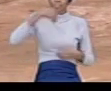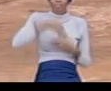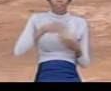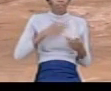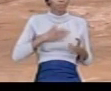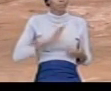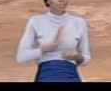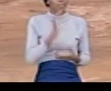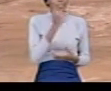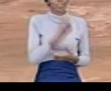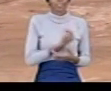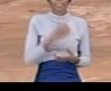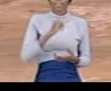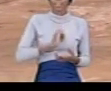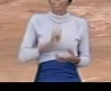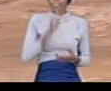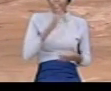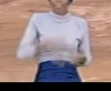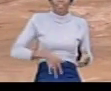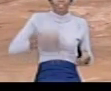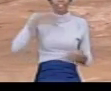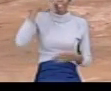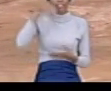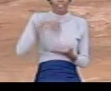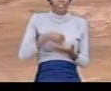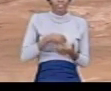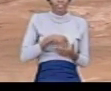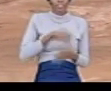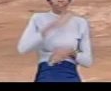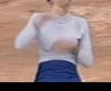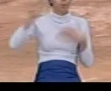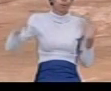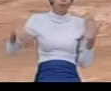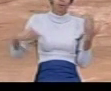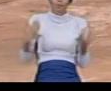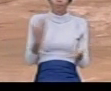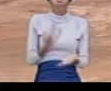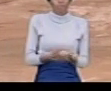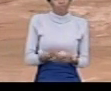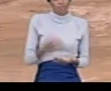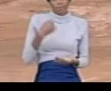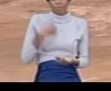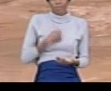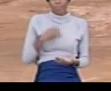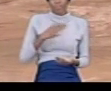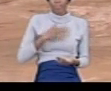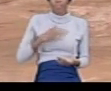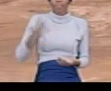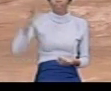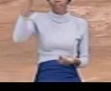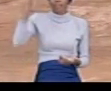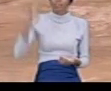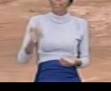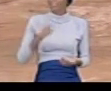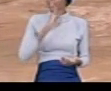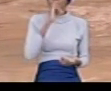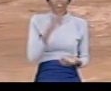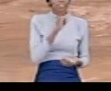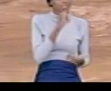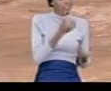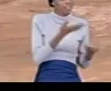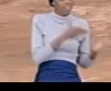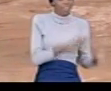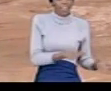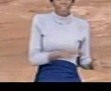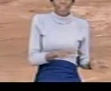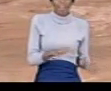my soul, and I feel it all over me. My God's not dead. My God's